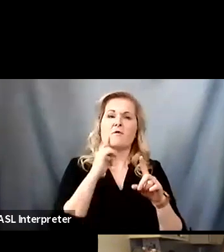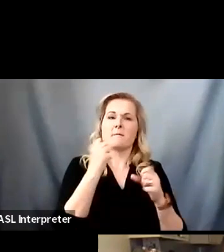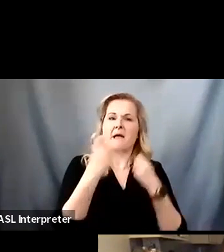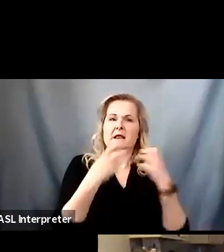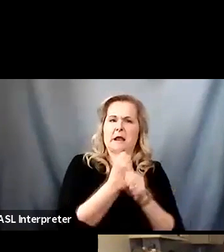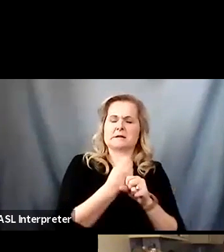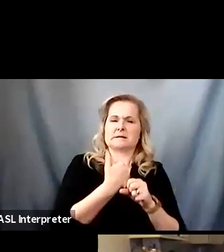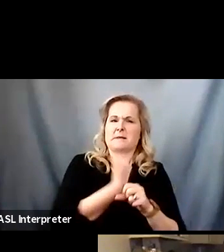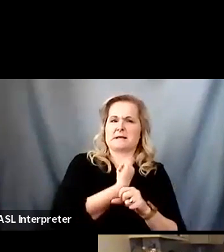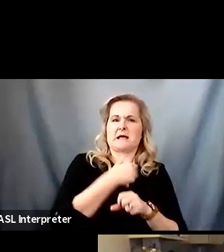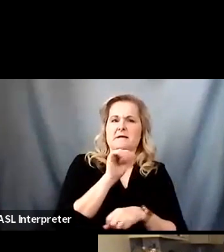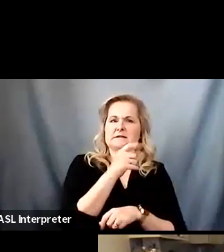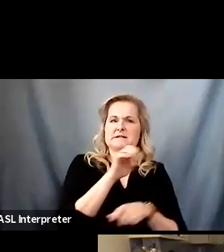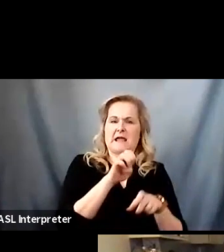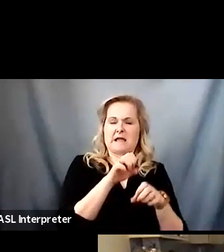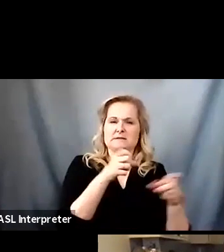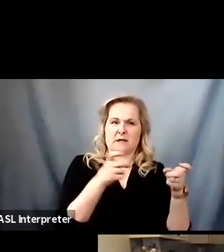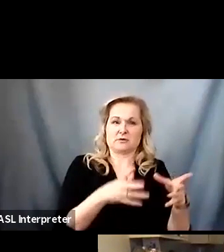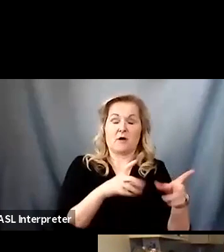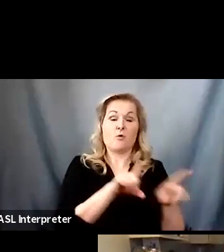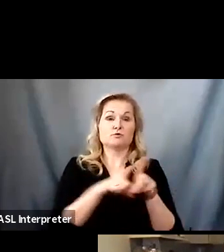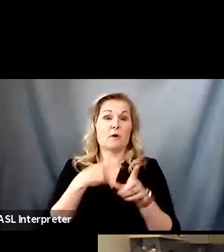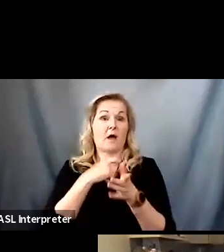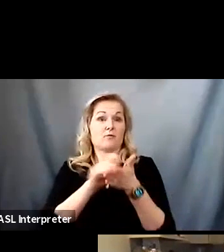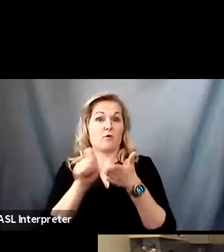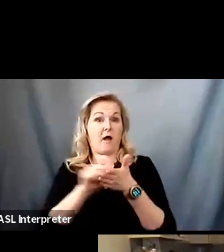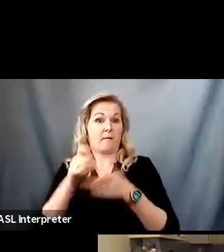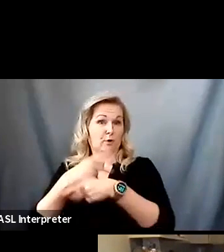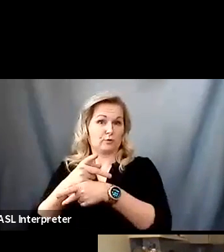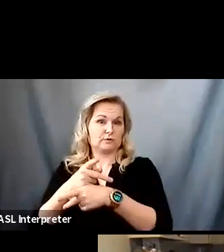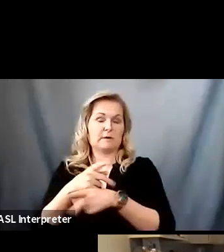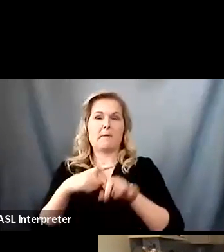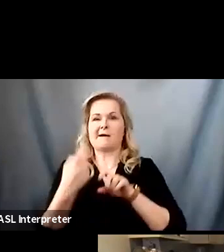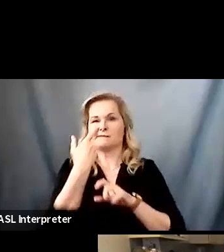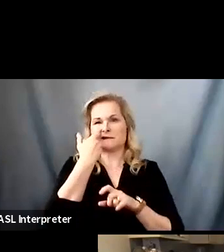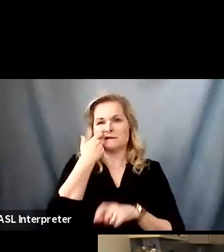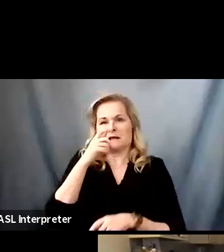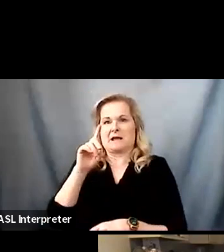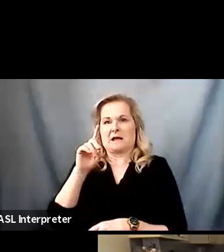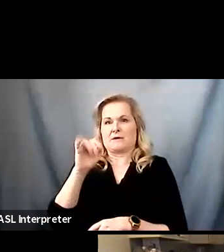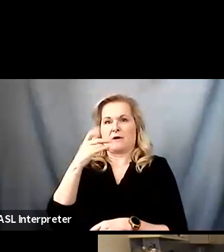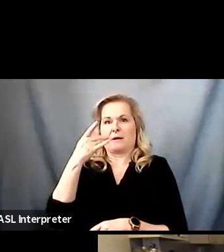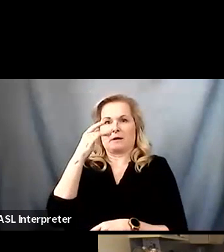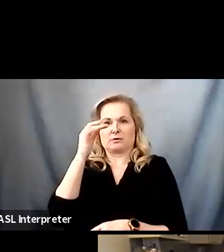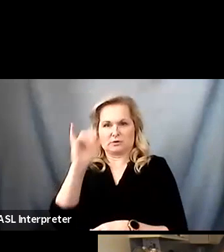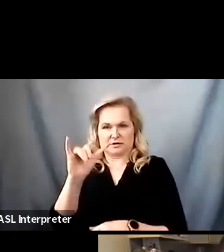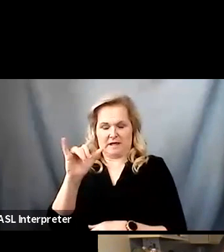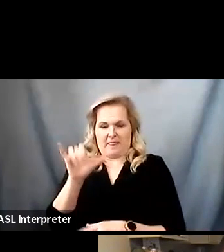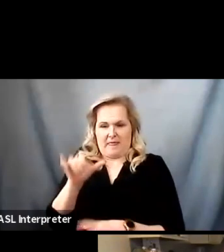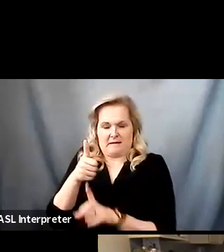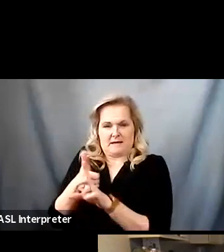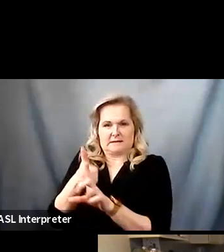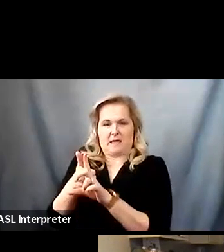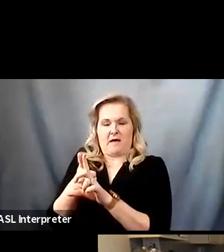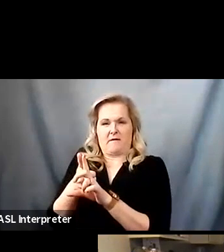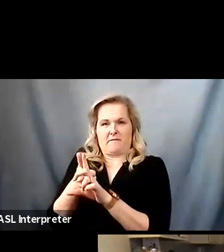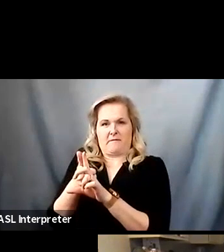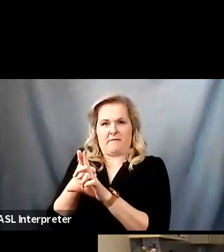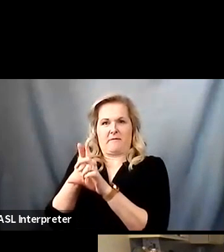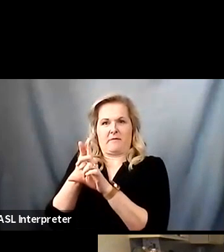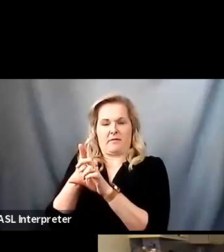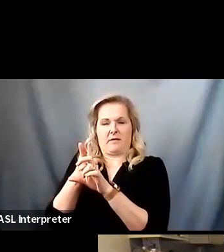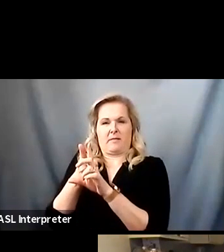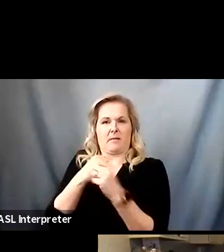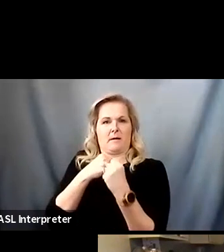also write and produce. But yes, recently dramaturgy has been the most, the